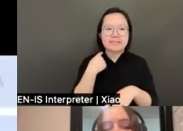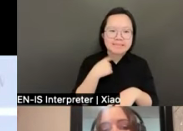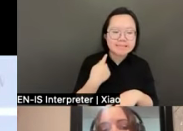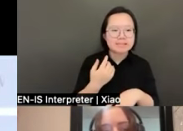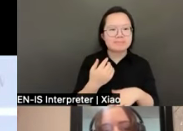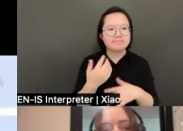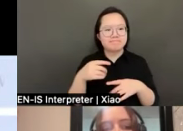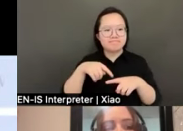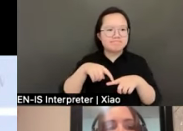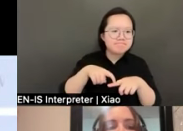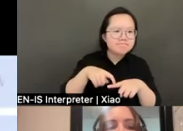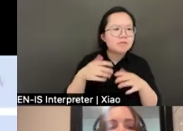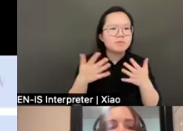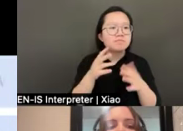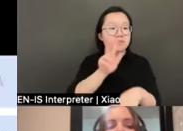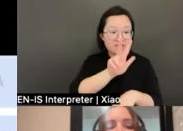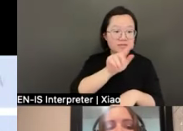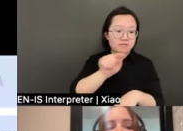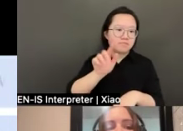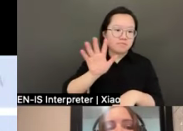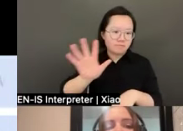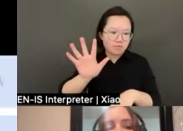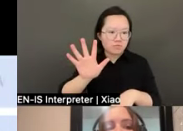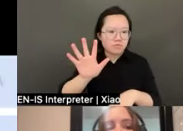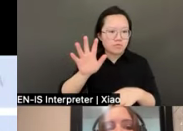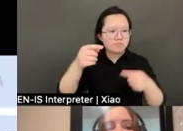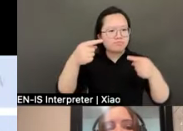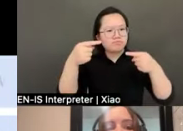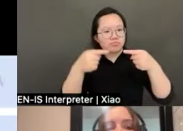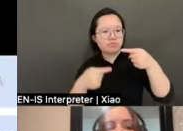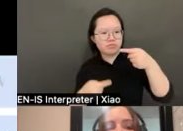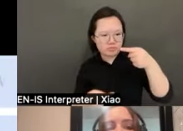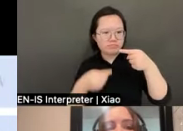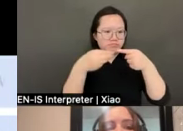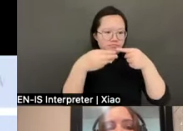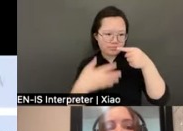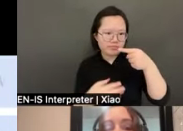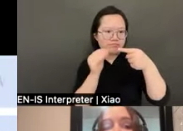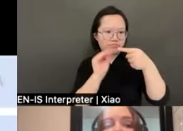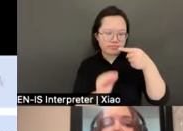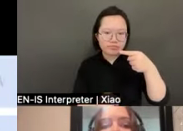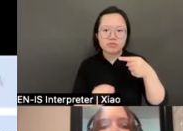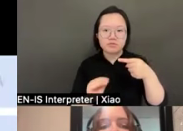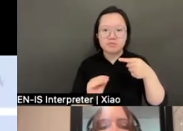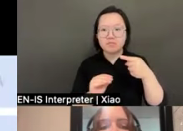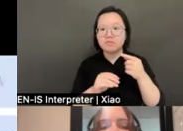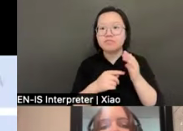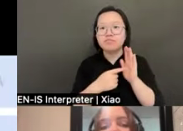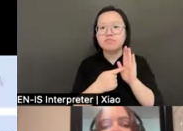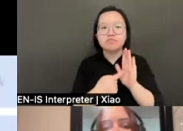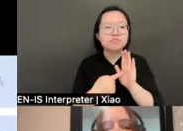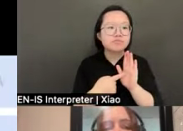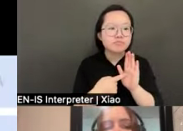and might impact your project. So you also have here an information, the grid of